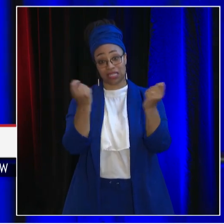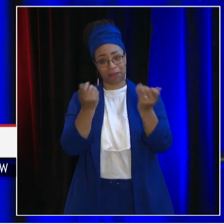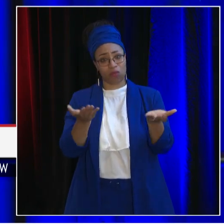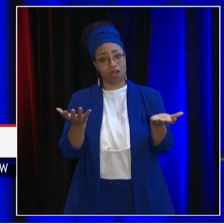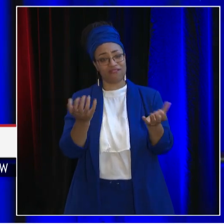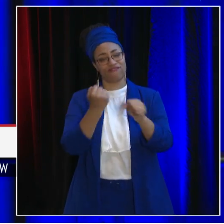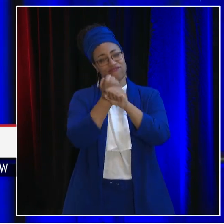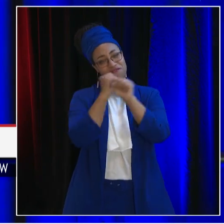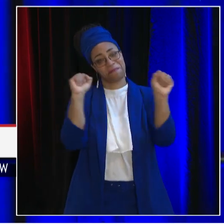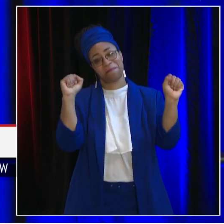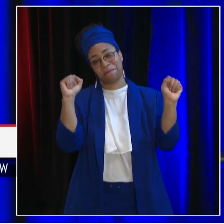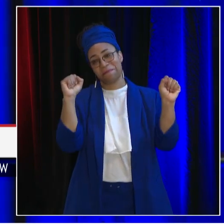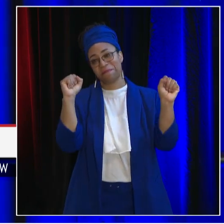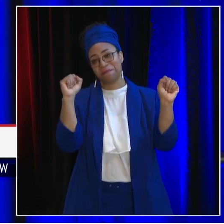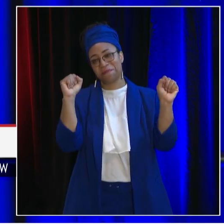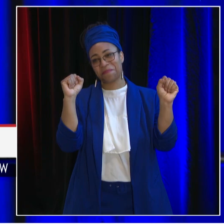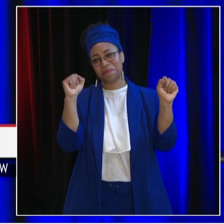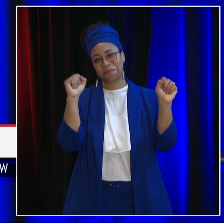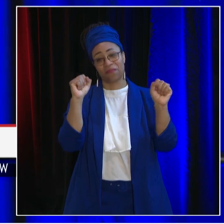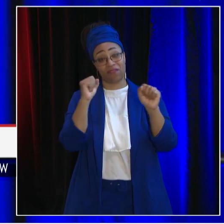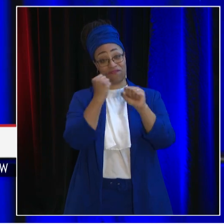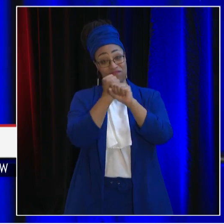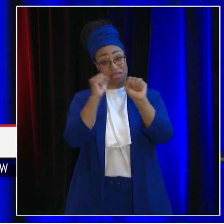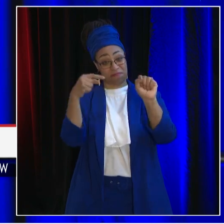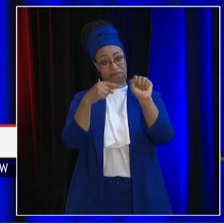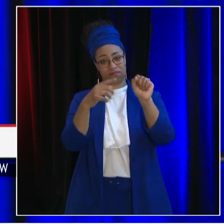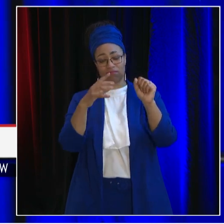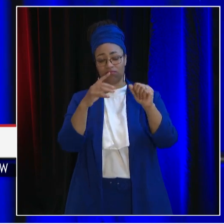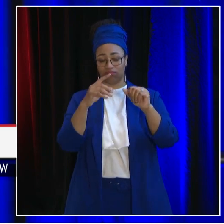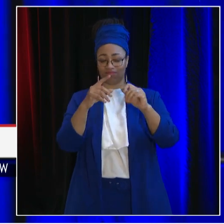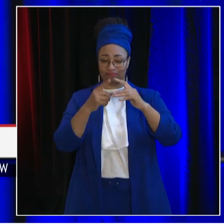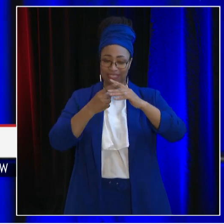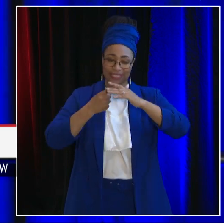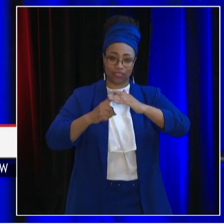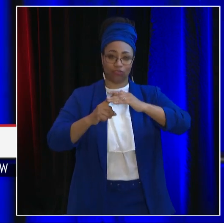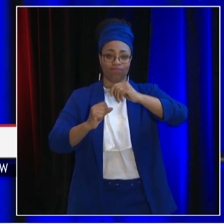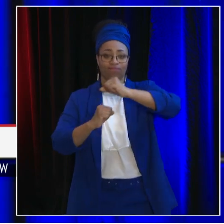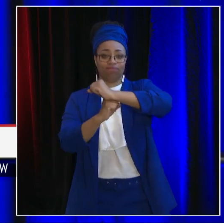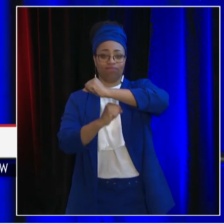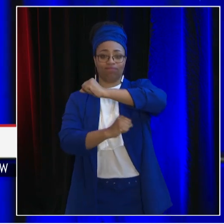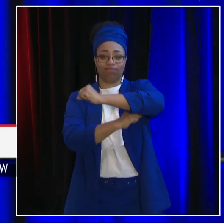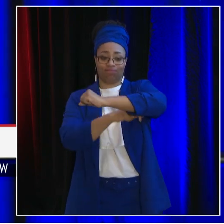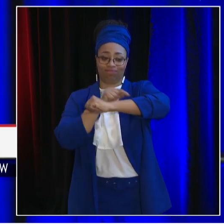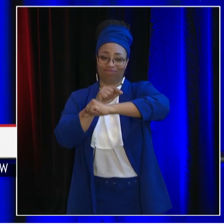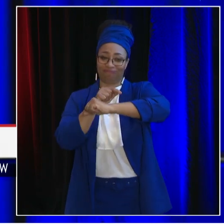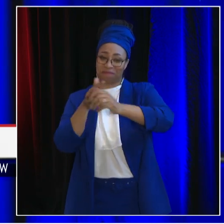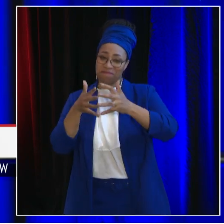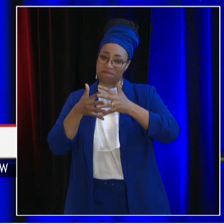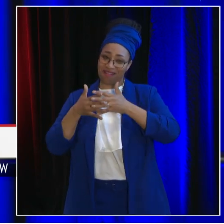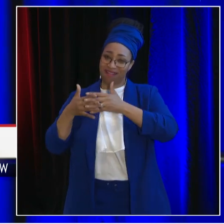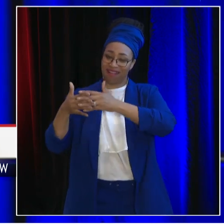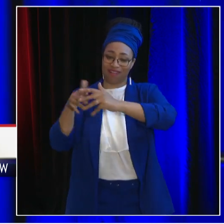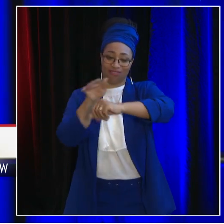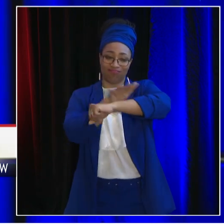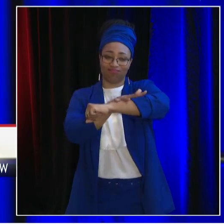we call America. And yet, as we celebrate this Emancipation Day,